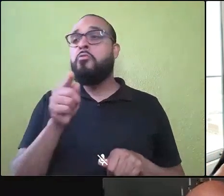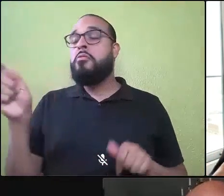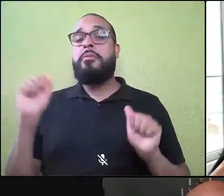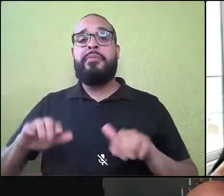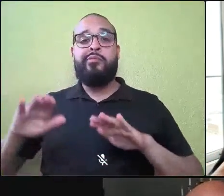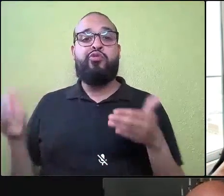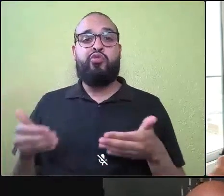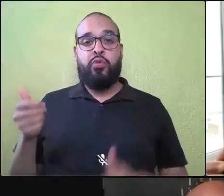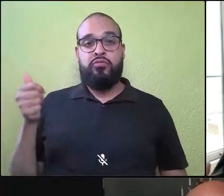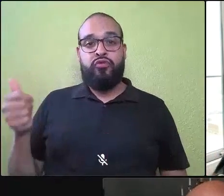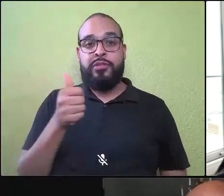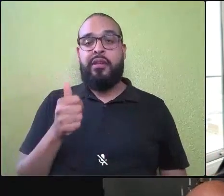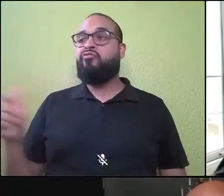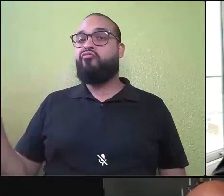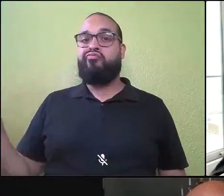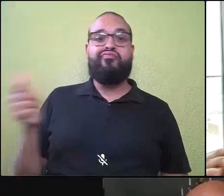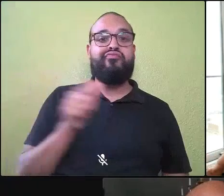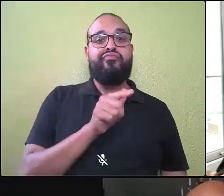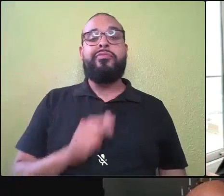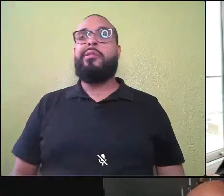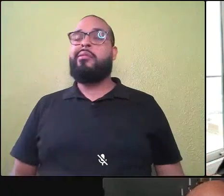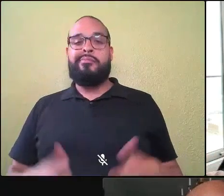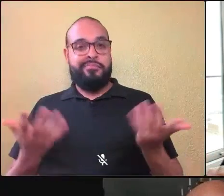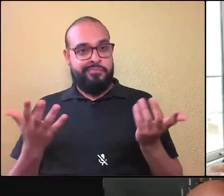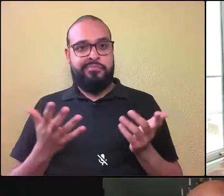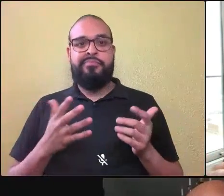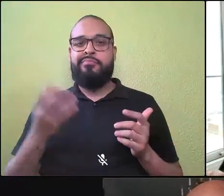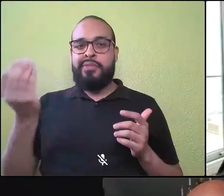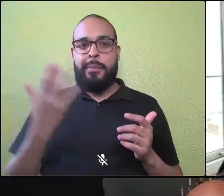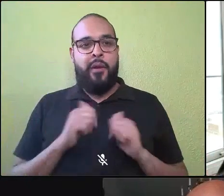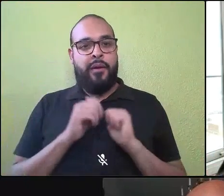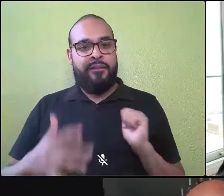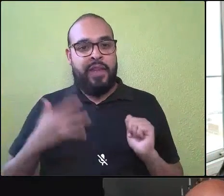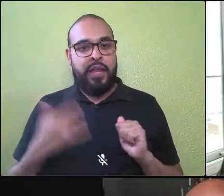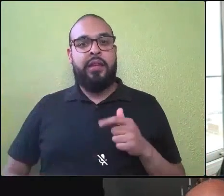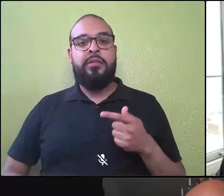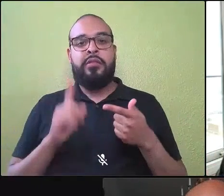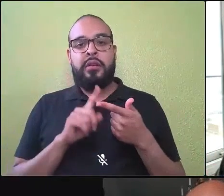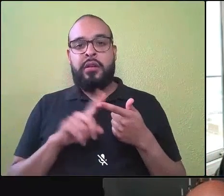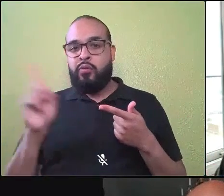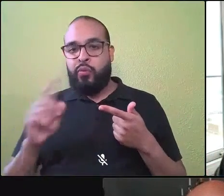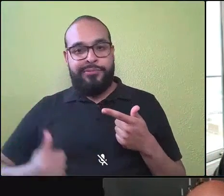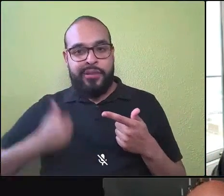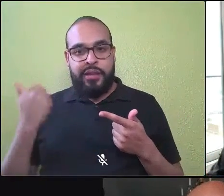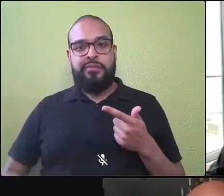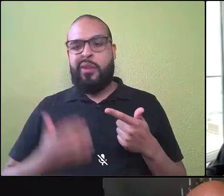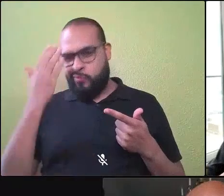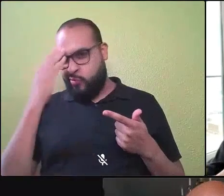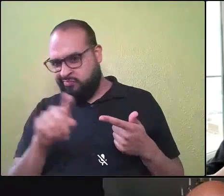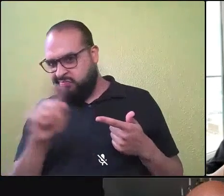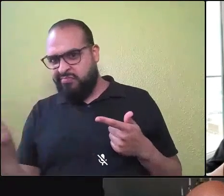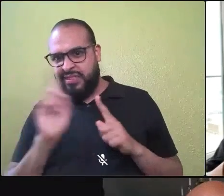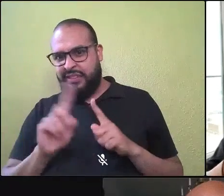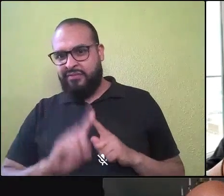and give brief intros. Say where you at, because I think everyone's in a different city, and then we jump into questions.